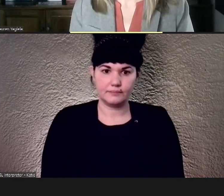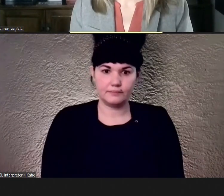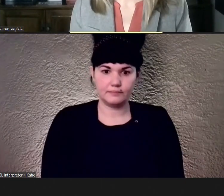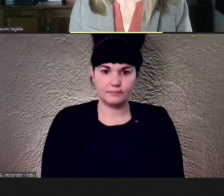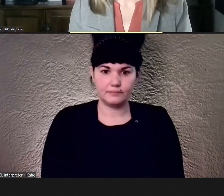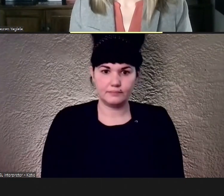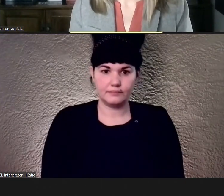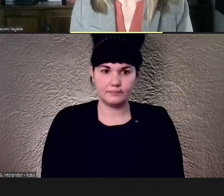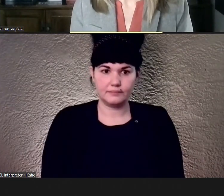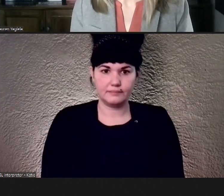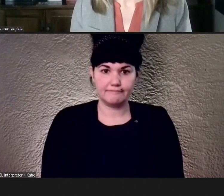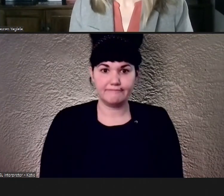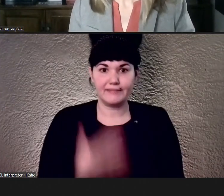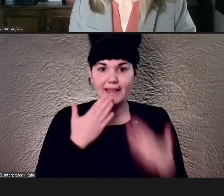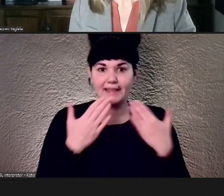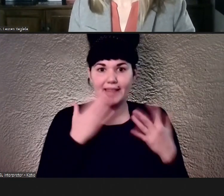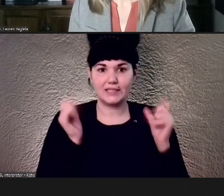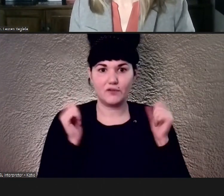Thanks, everyone.